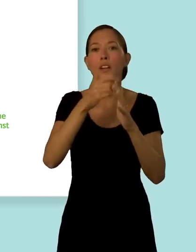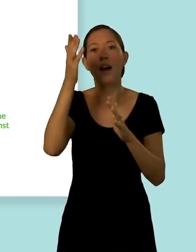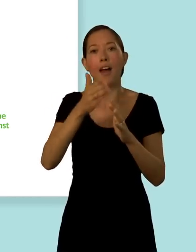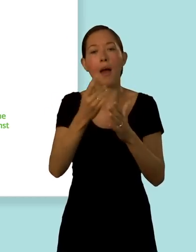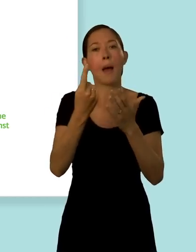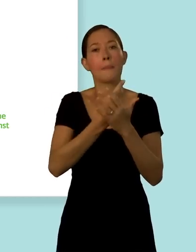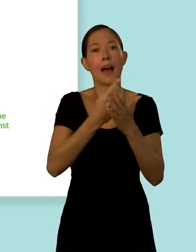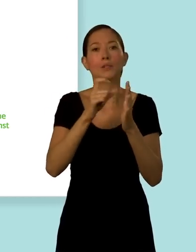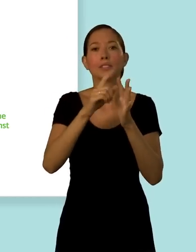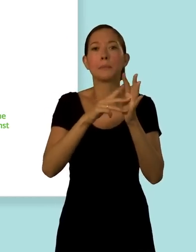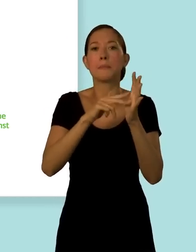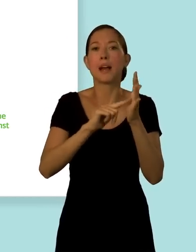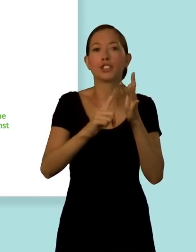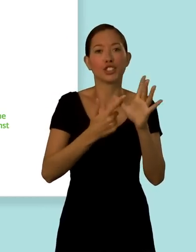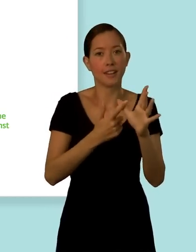alzheimers.org.uk/about-dementia.